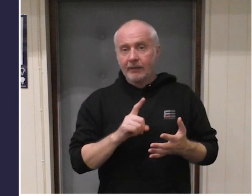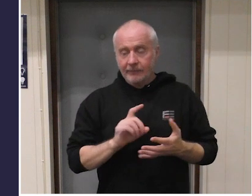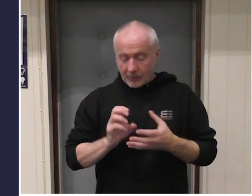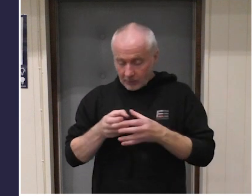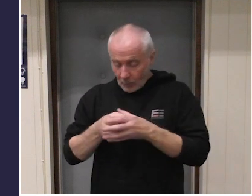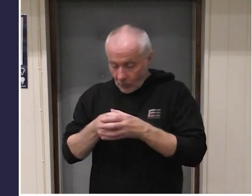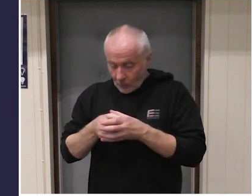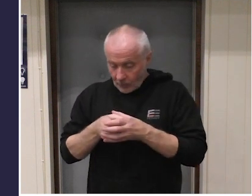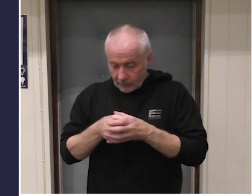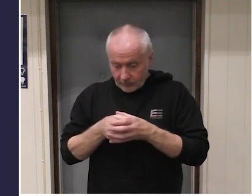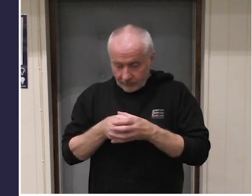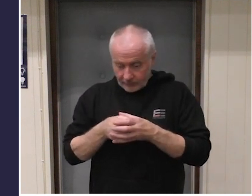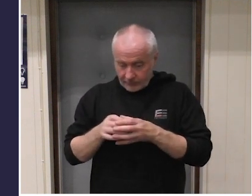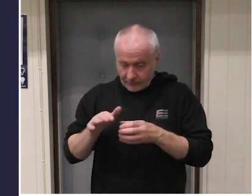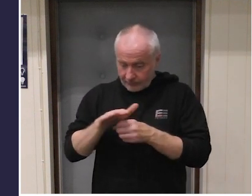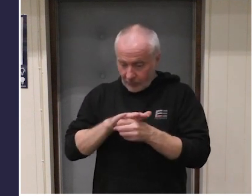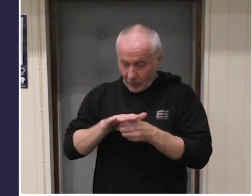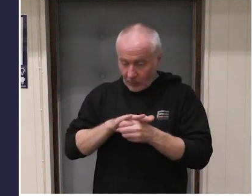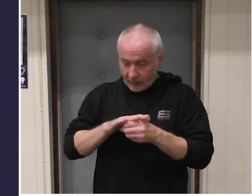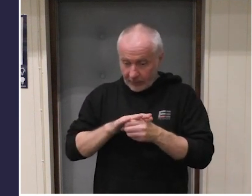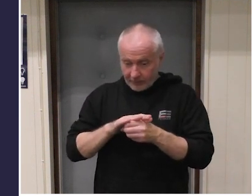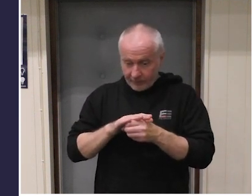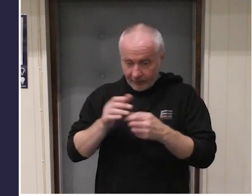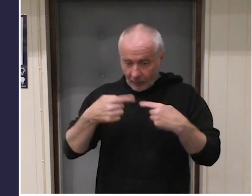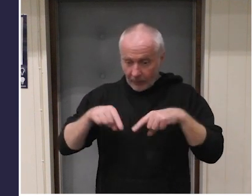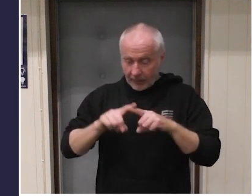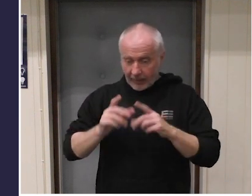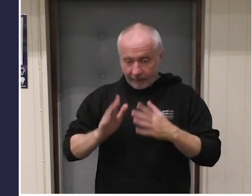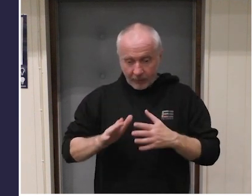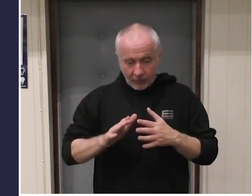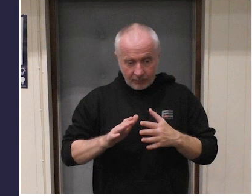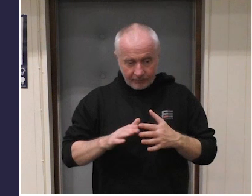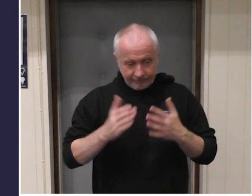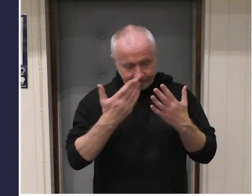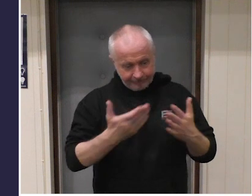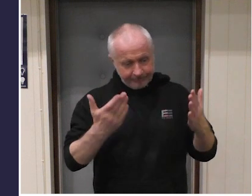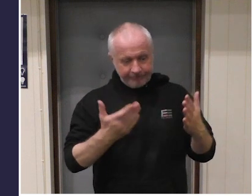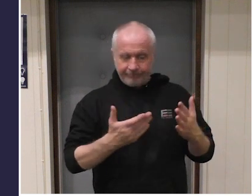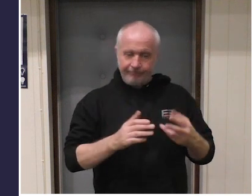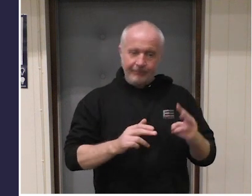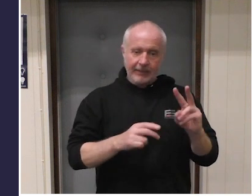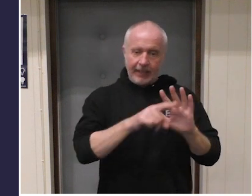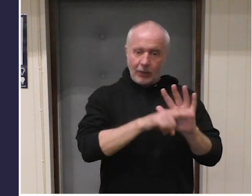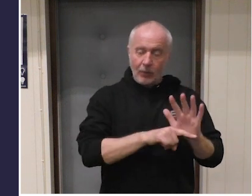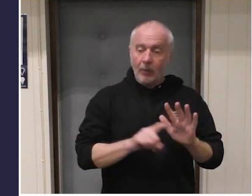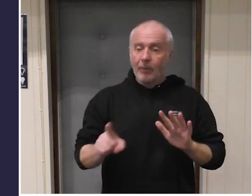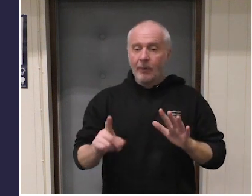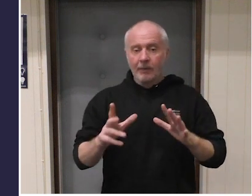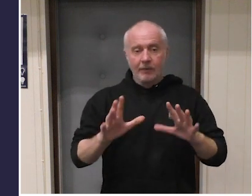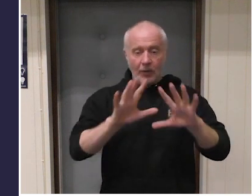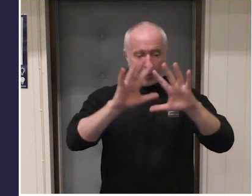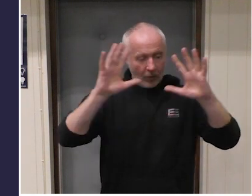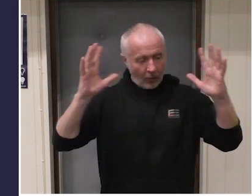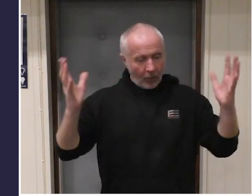timescale, yes, locally we must be having to obey this second law, yeah. But in the grander scheme of things,